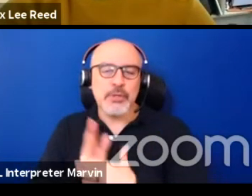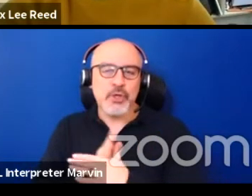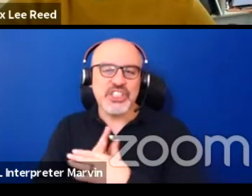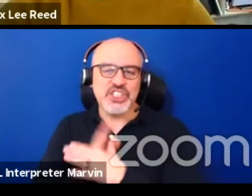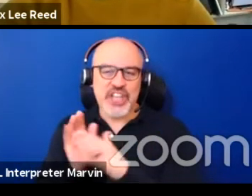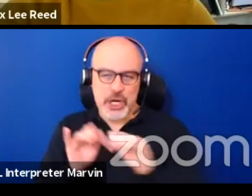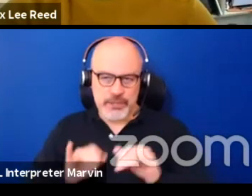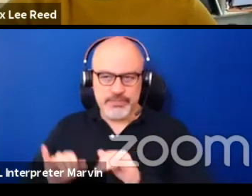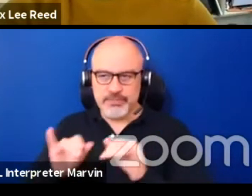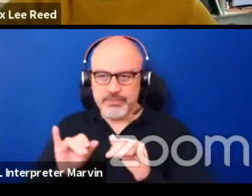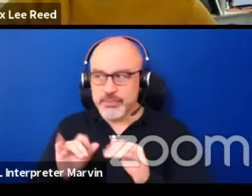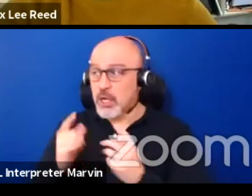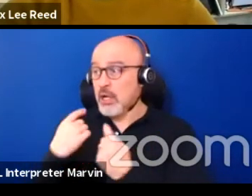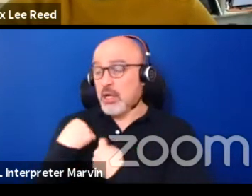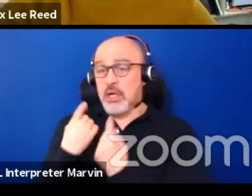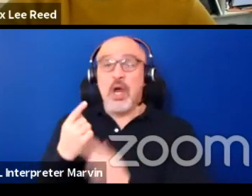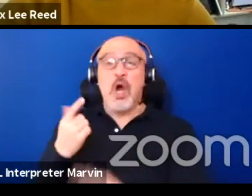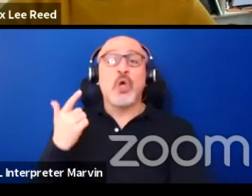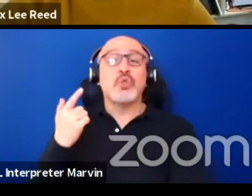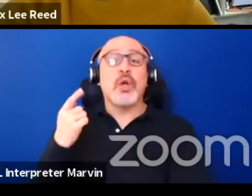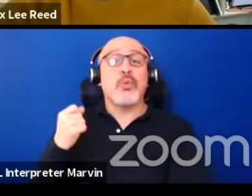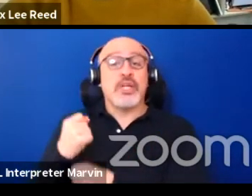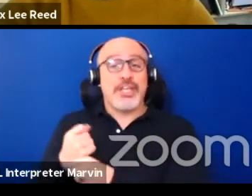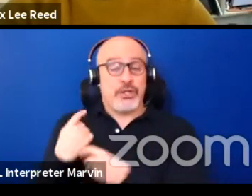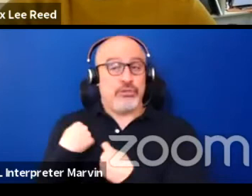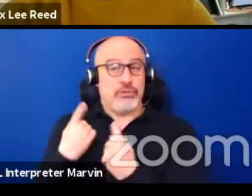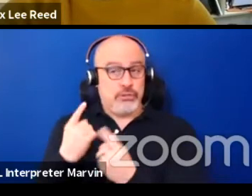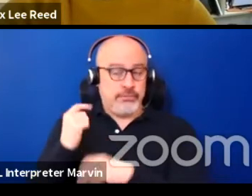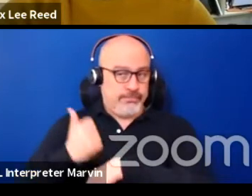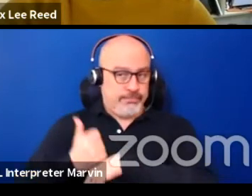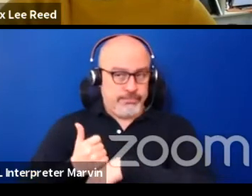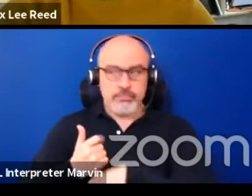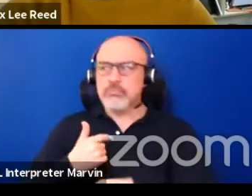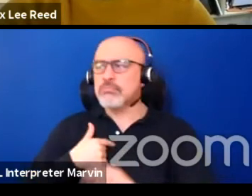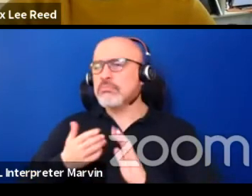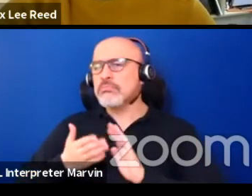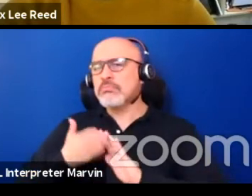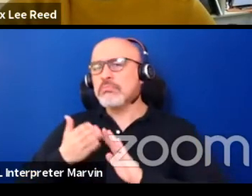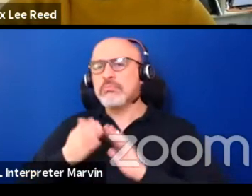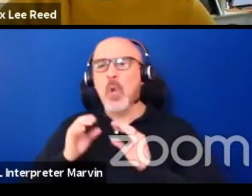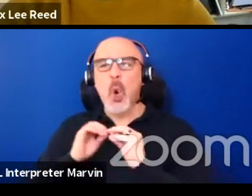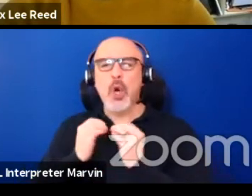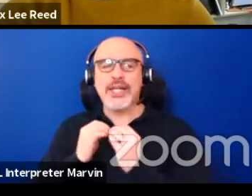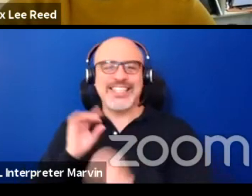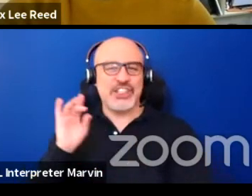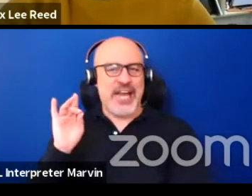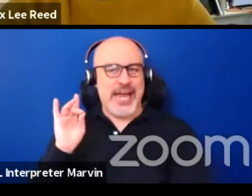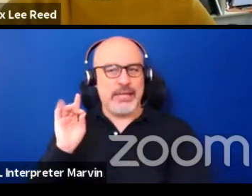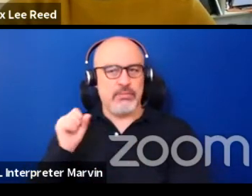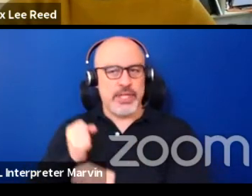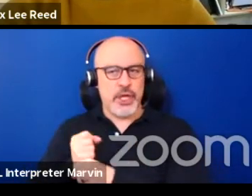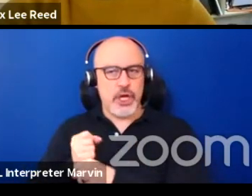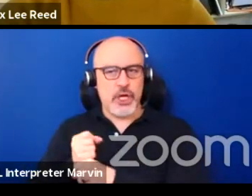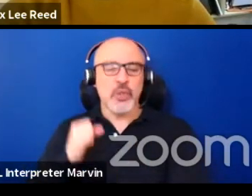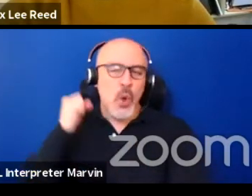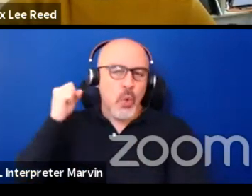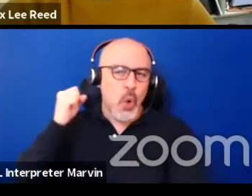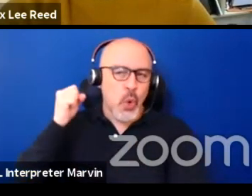have been around for over 21 years. I've been running the organization going on 8. Woo woo.